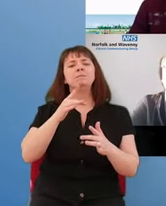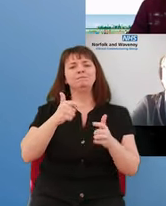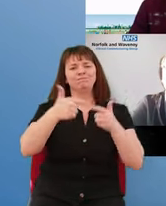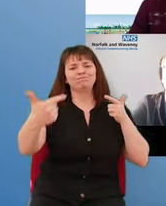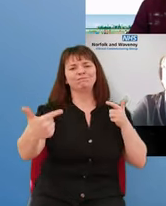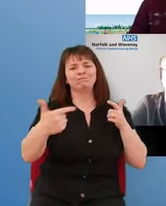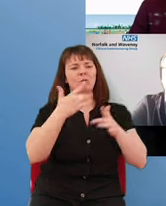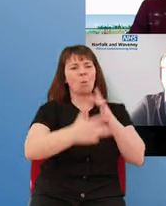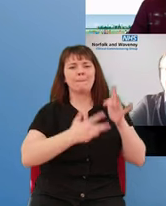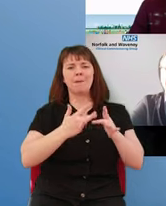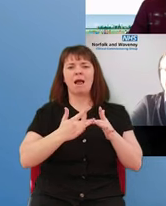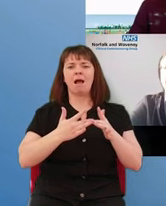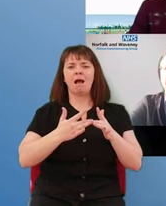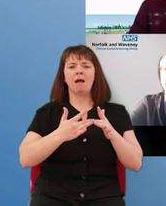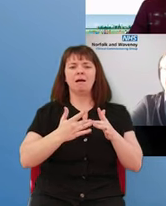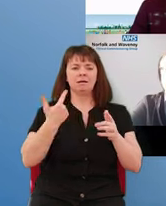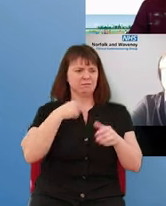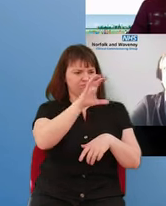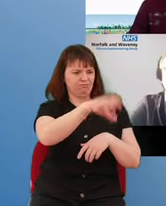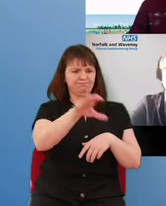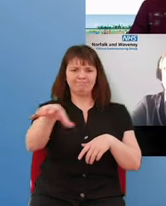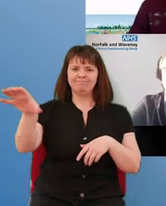and things like that, and what